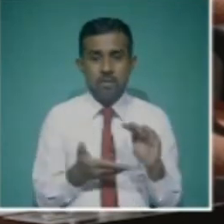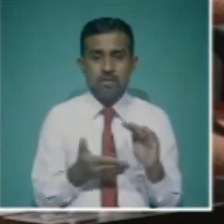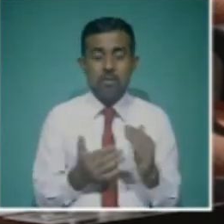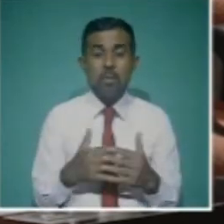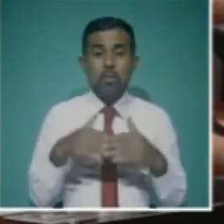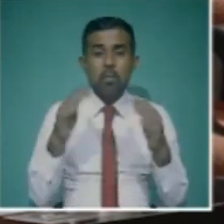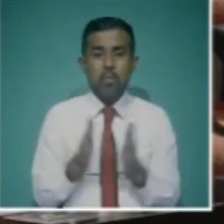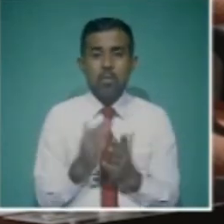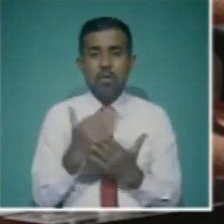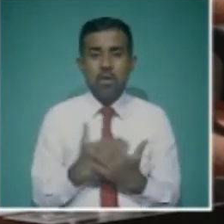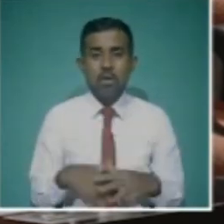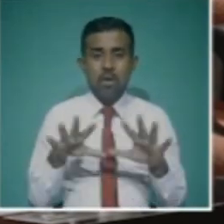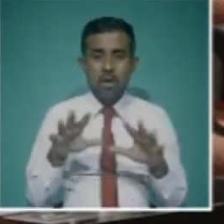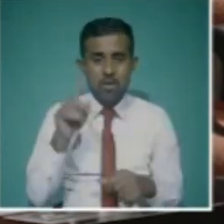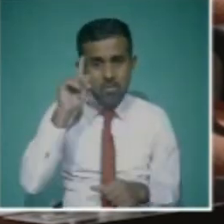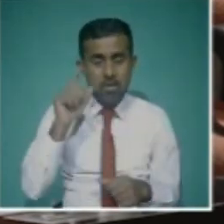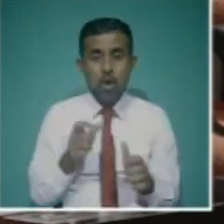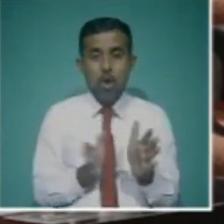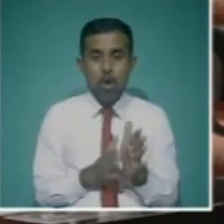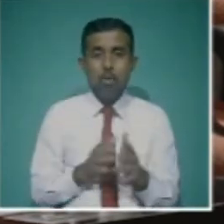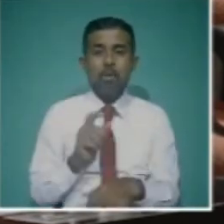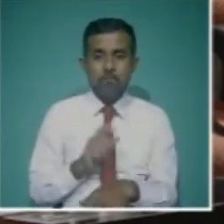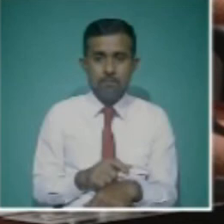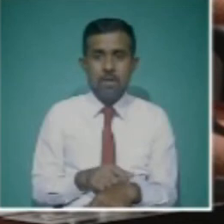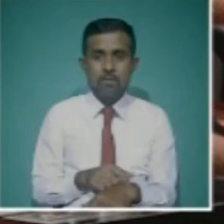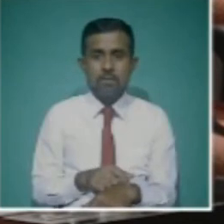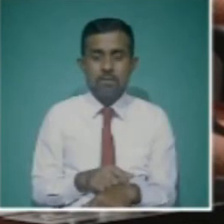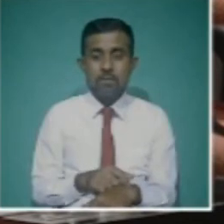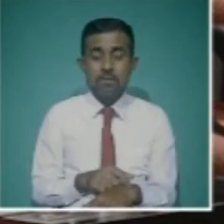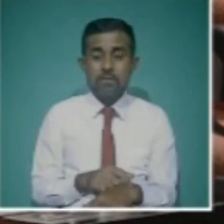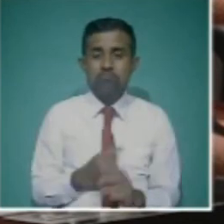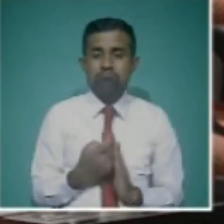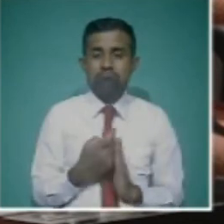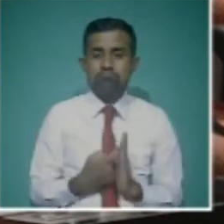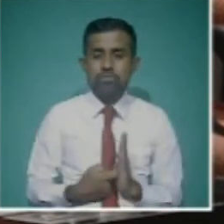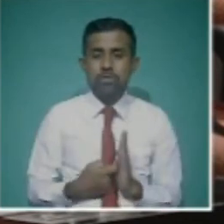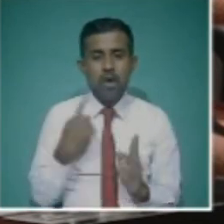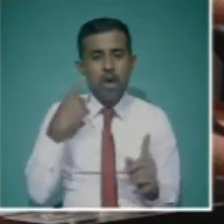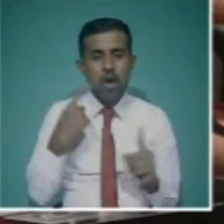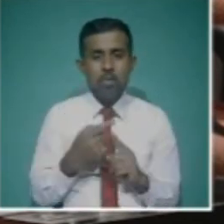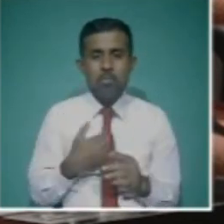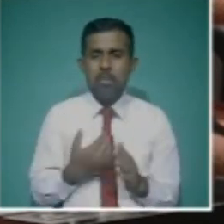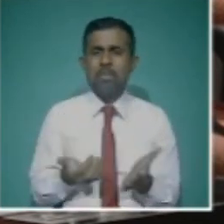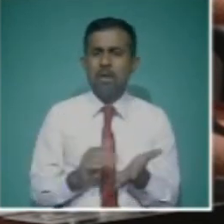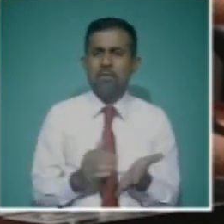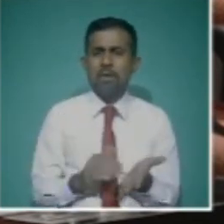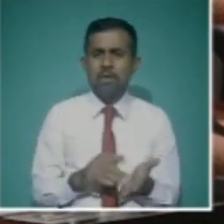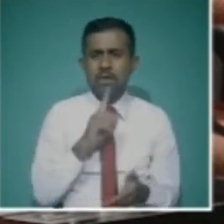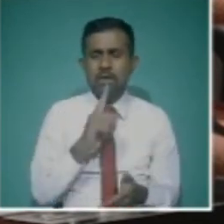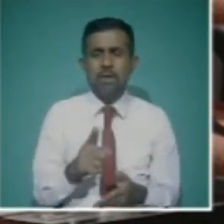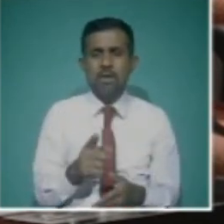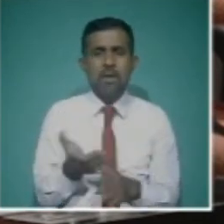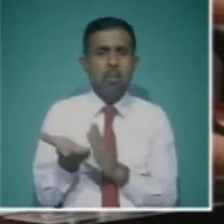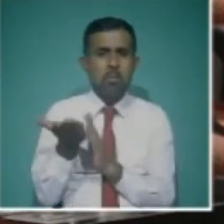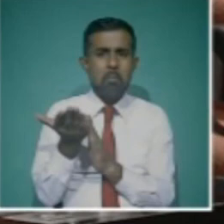but as far as policy is concerned, I will repeat what I have been repeating for the last two previous budgets. Honorable Presiding